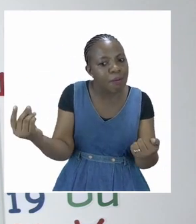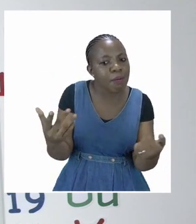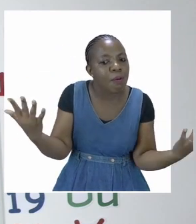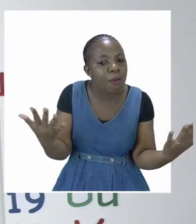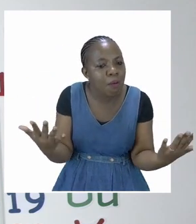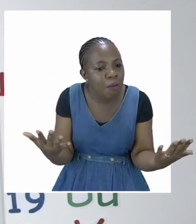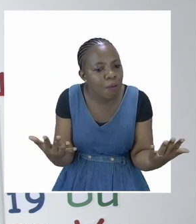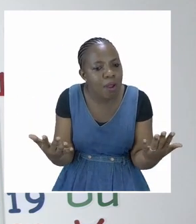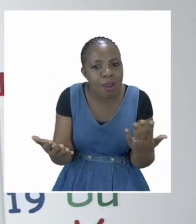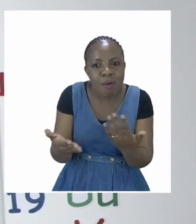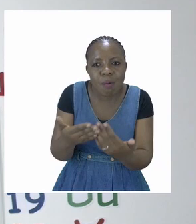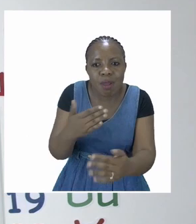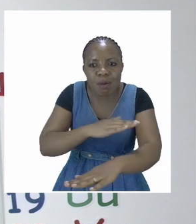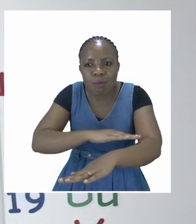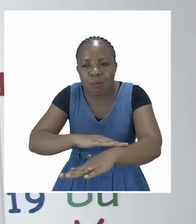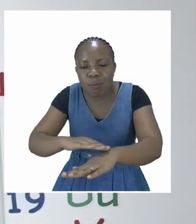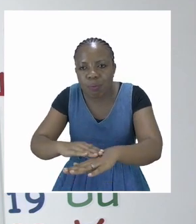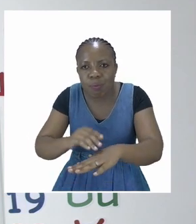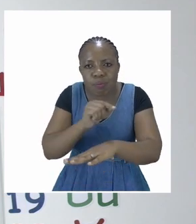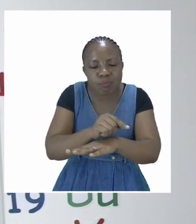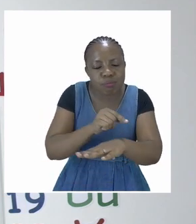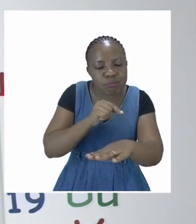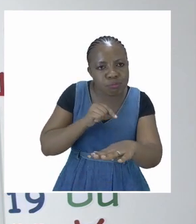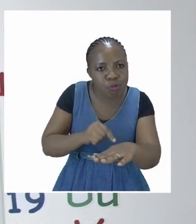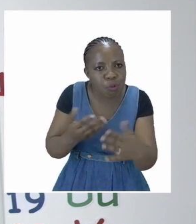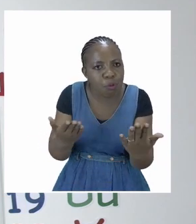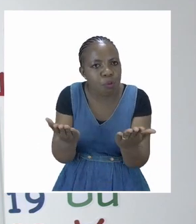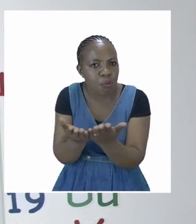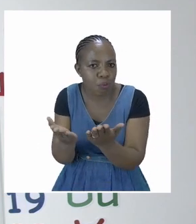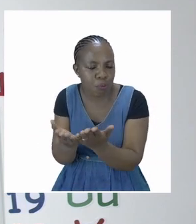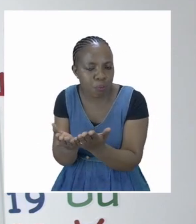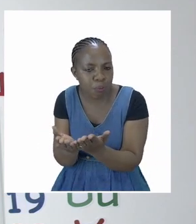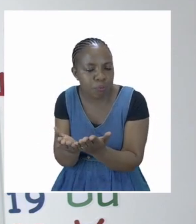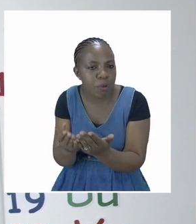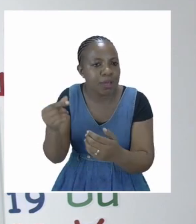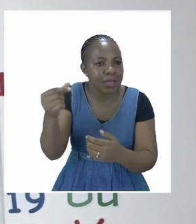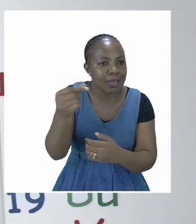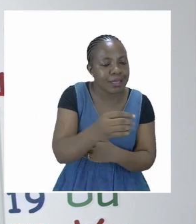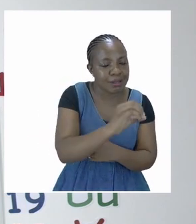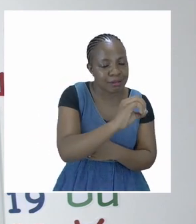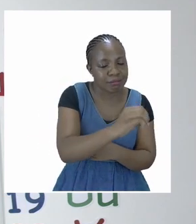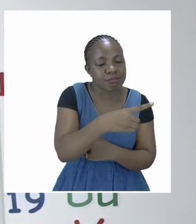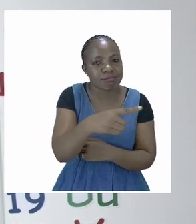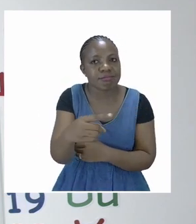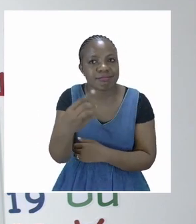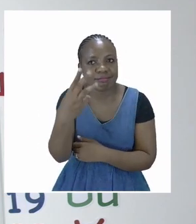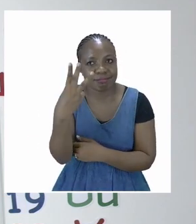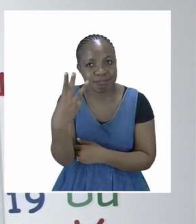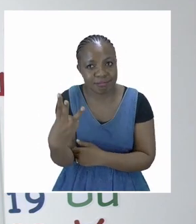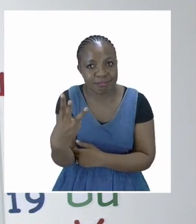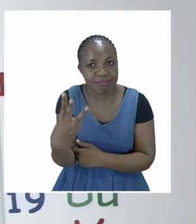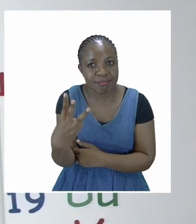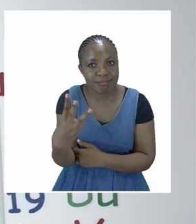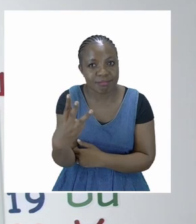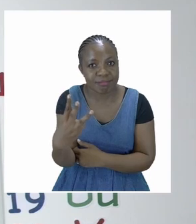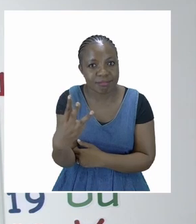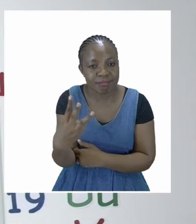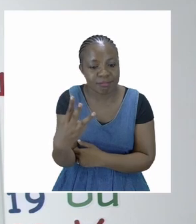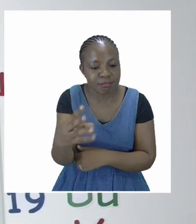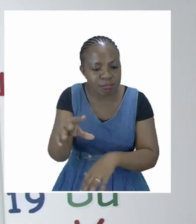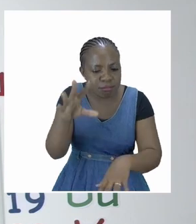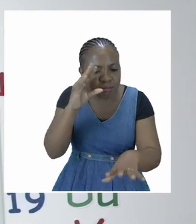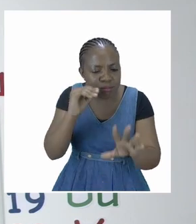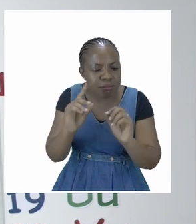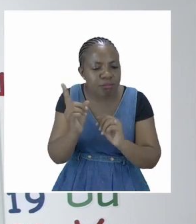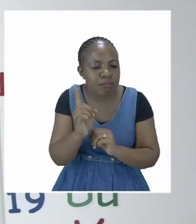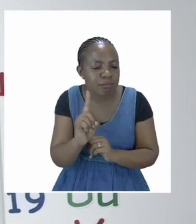to Thursday for pre-primary up until grade 3. The lessons are for listening